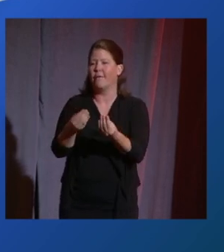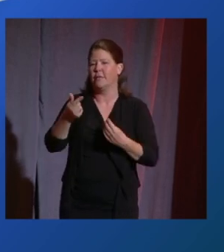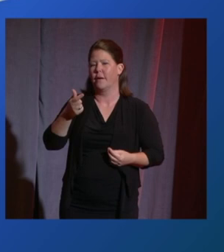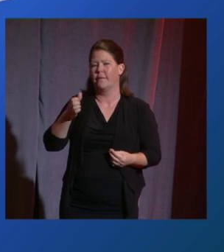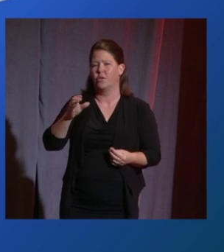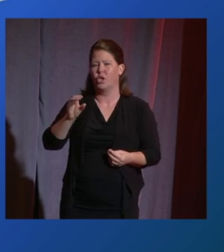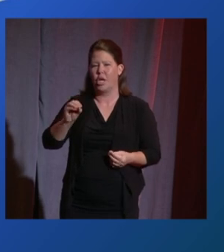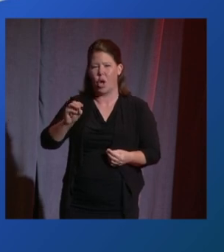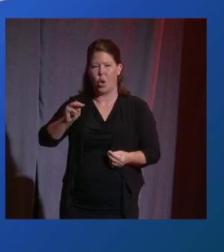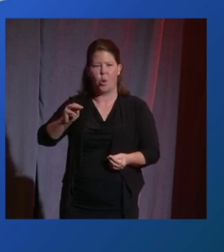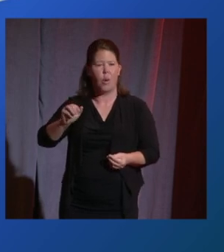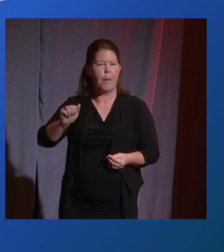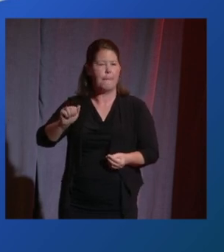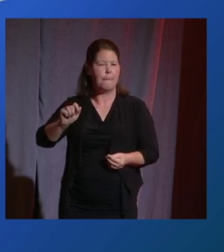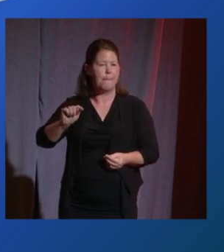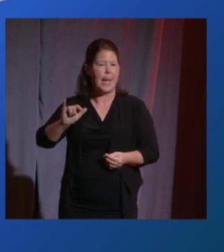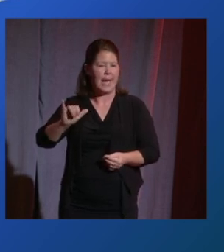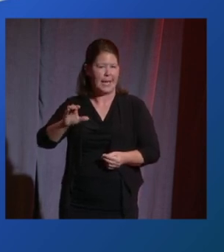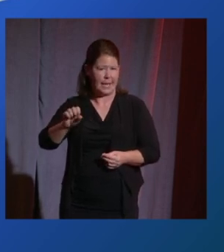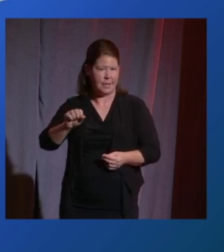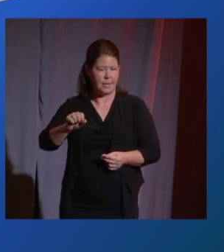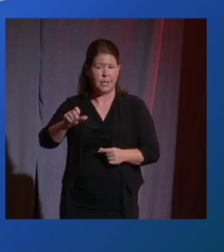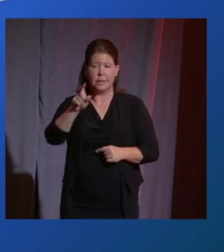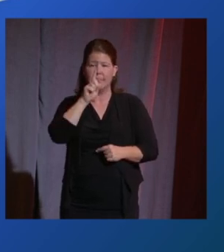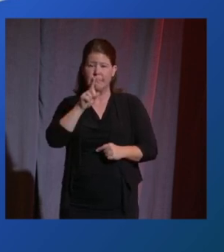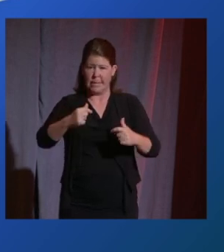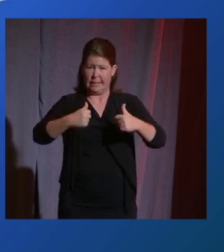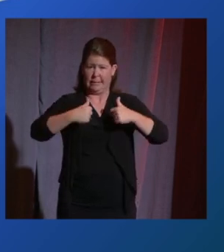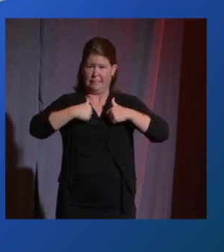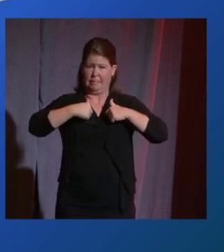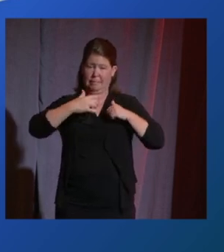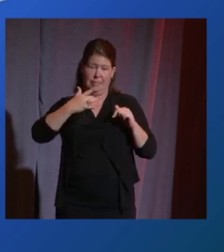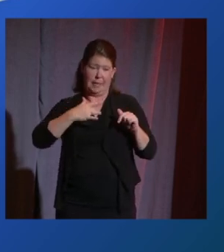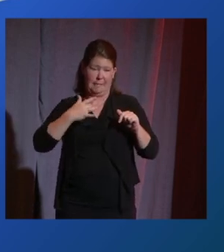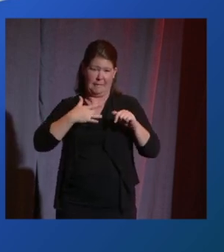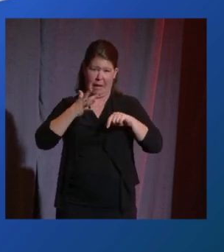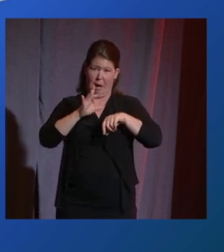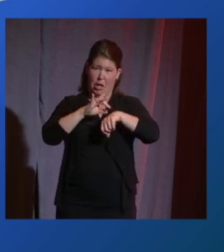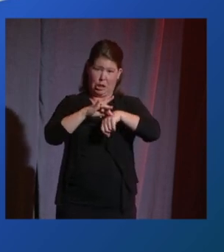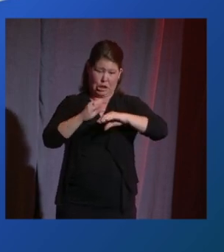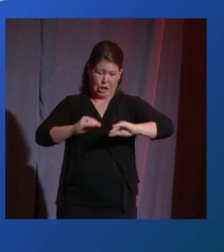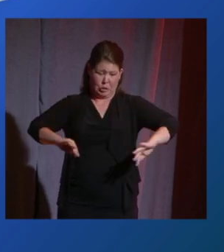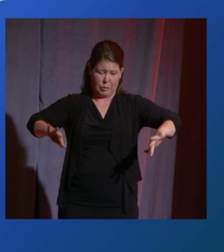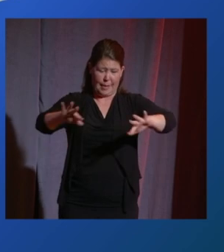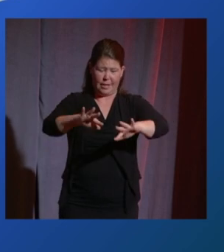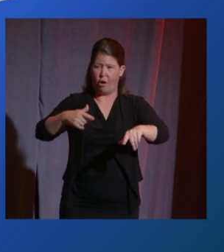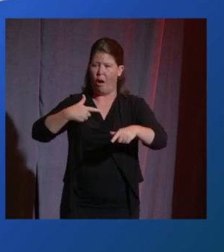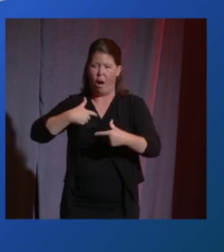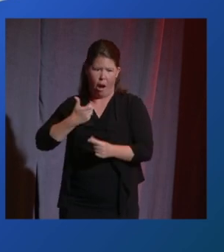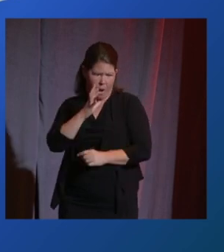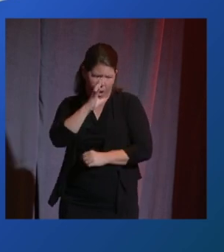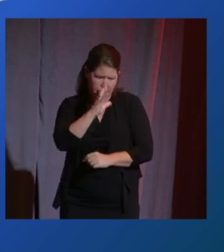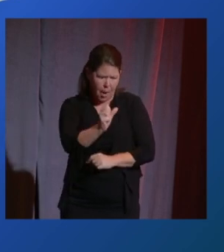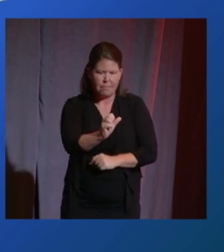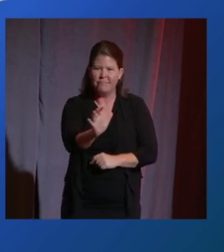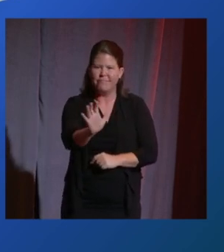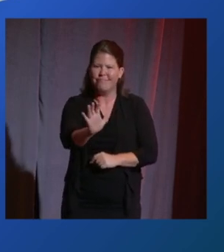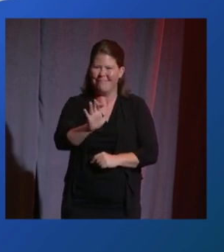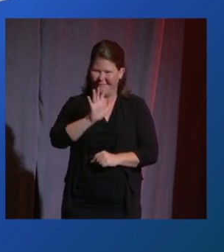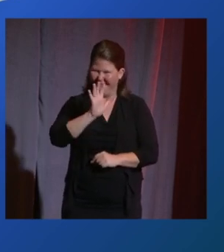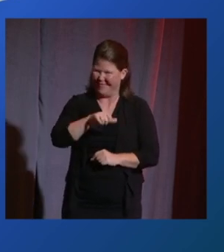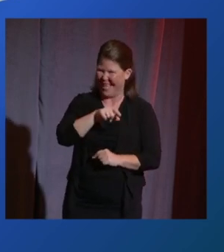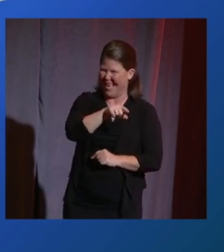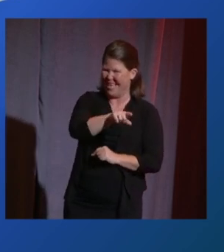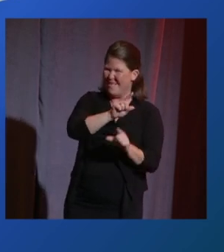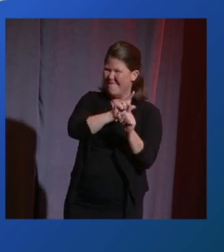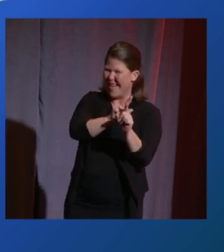say I didn't necessarily find the geospatial world the geospace World kind of found me um through some mentors that are